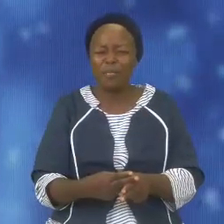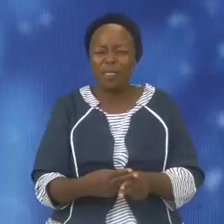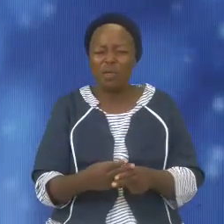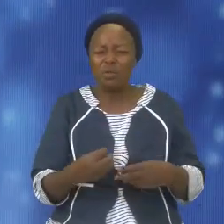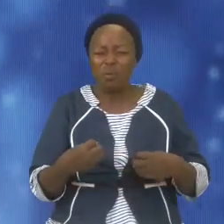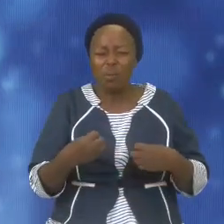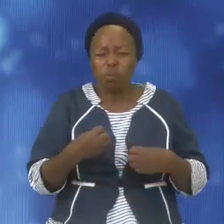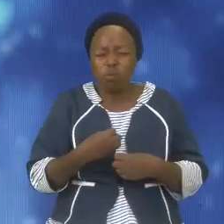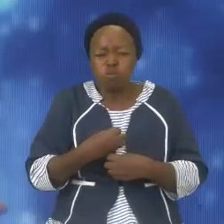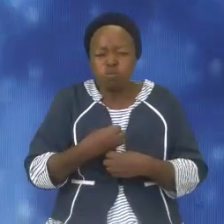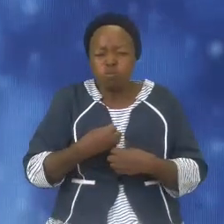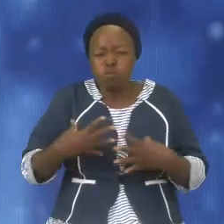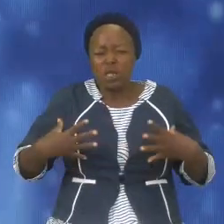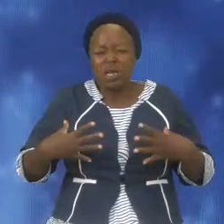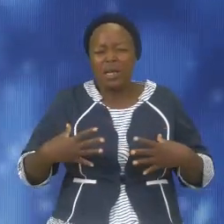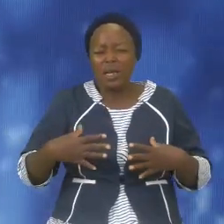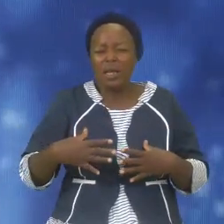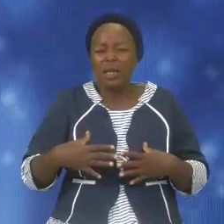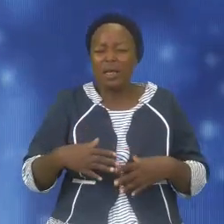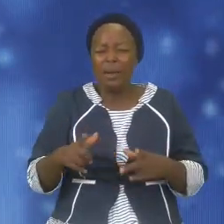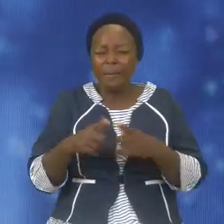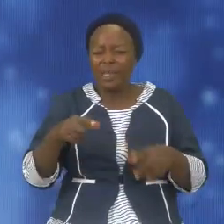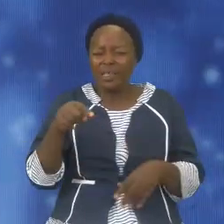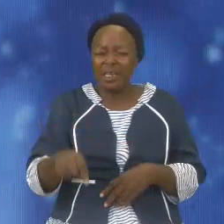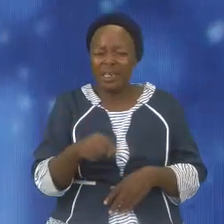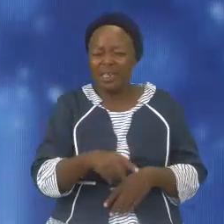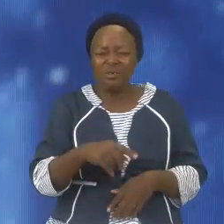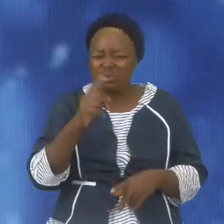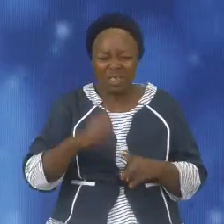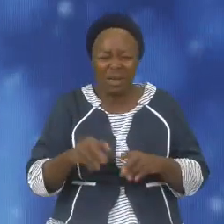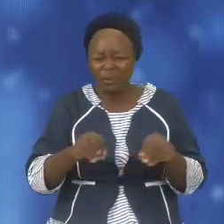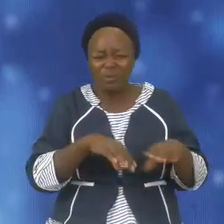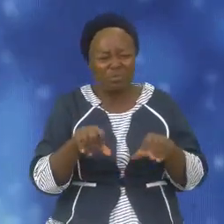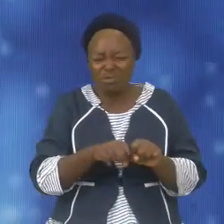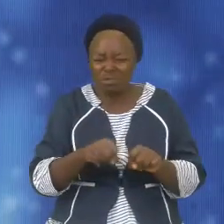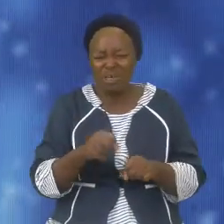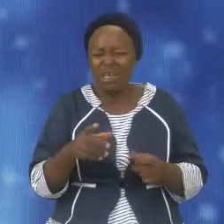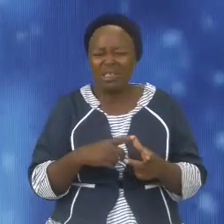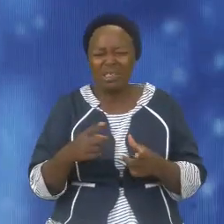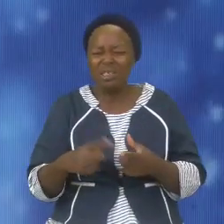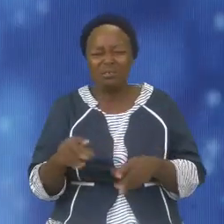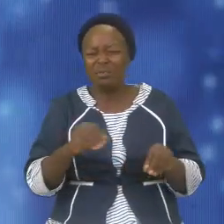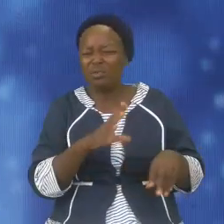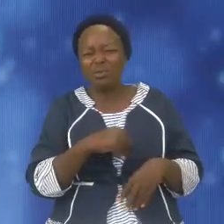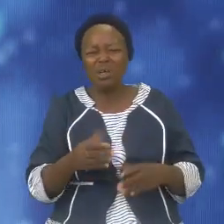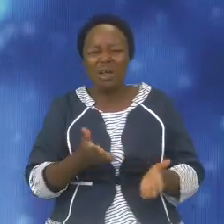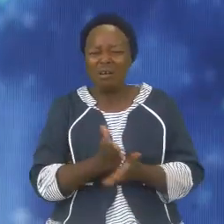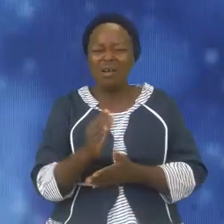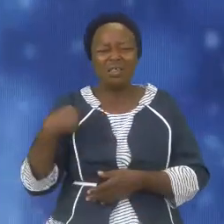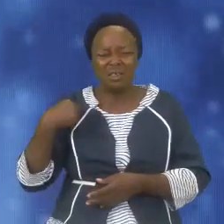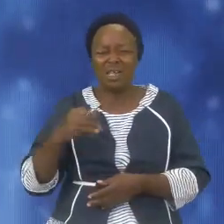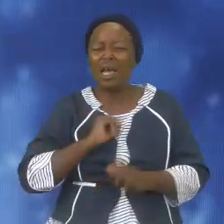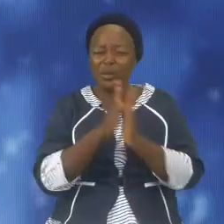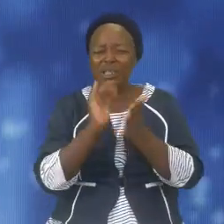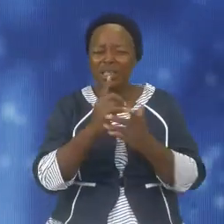Elephantiasis, big leg, you cannot even wear the right dress. I pray the Lord will touch you right now. And that